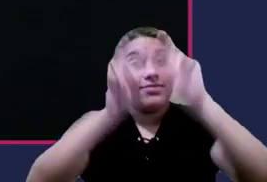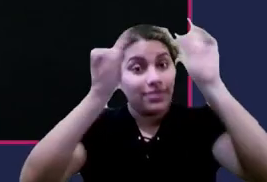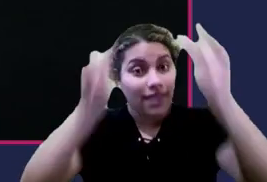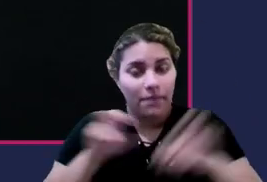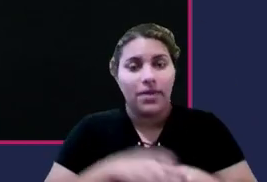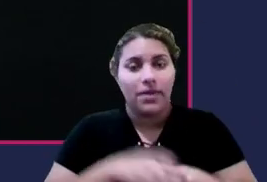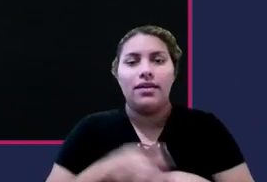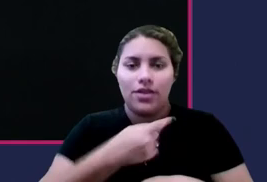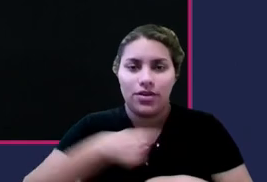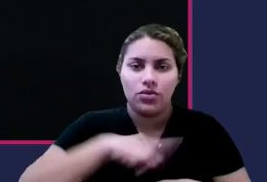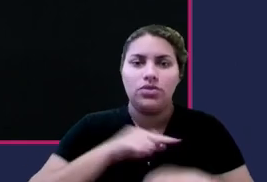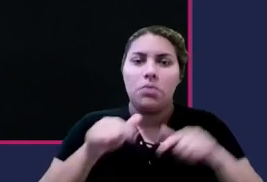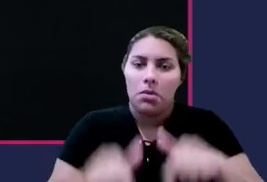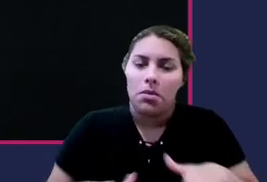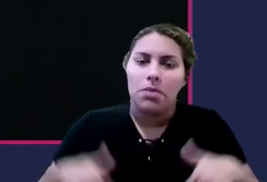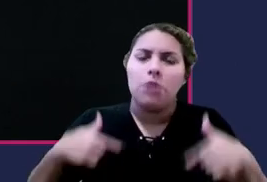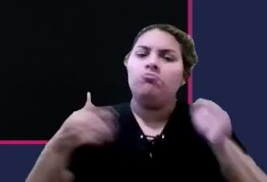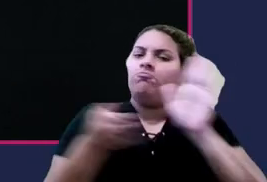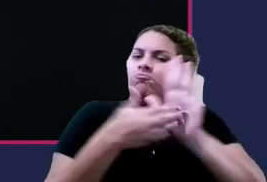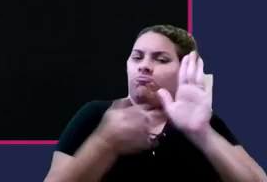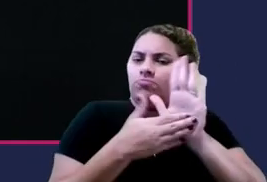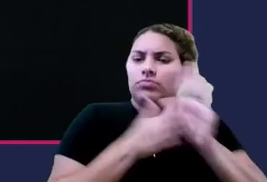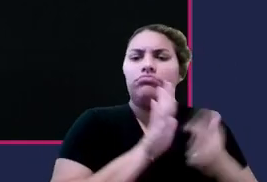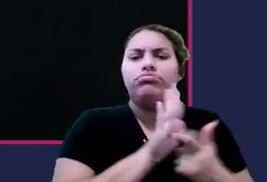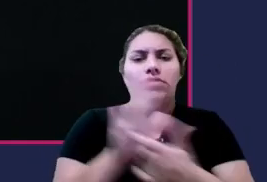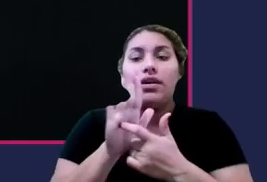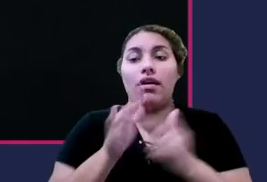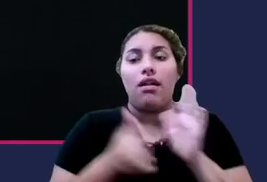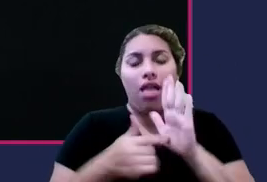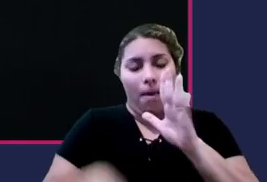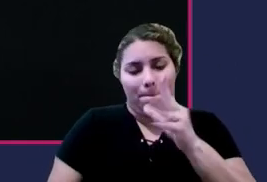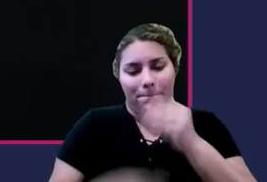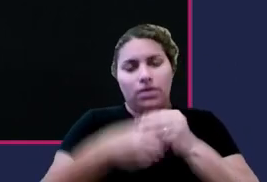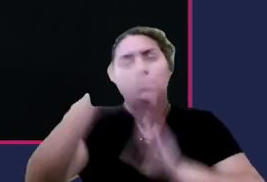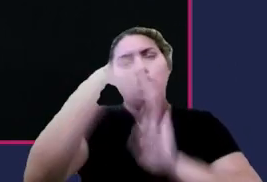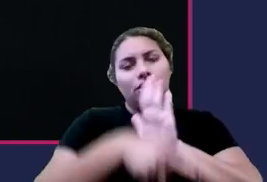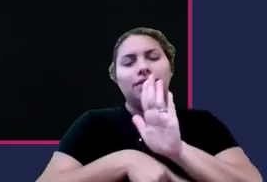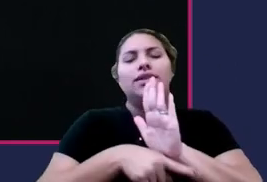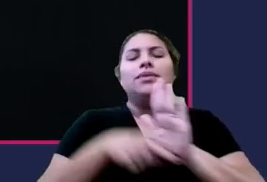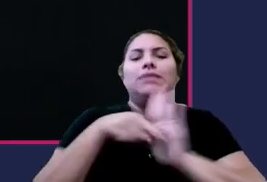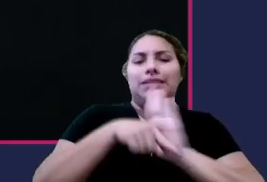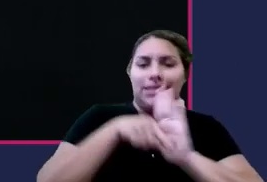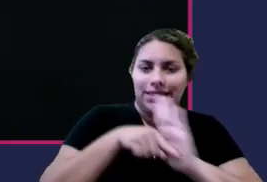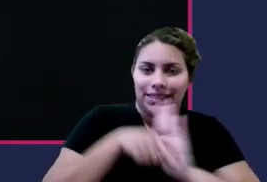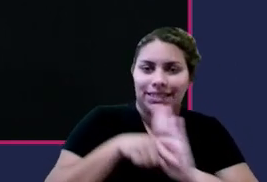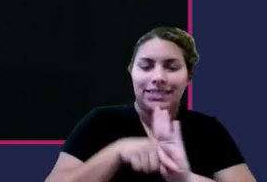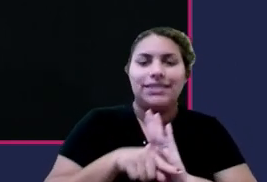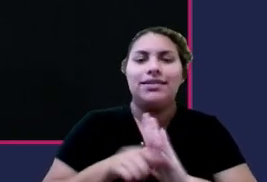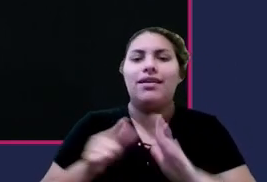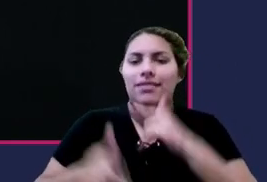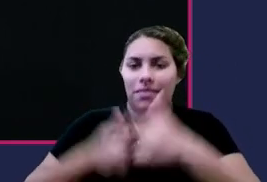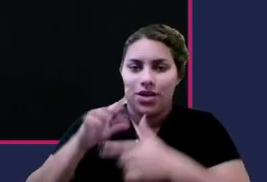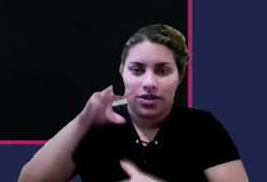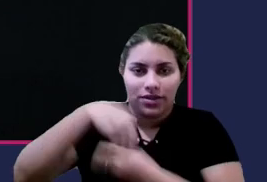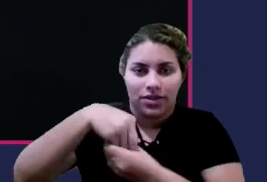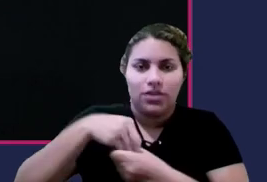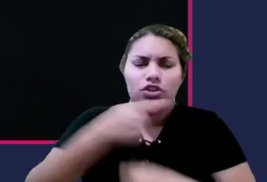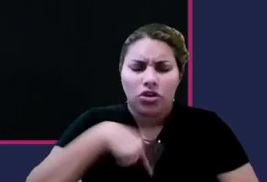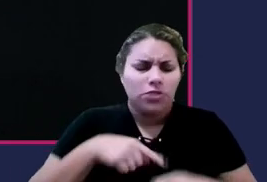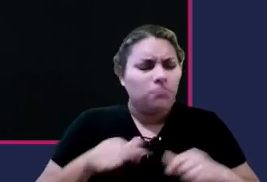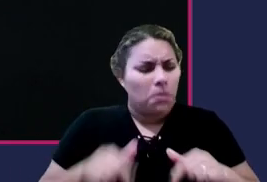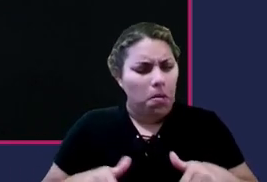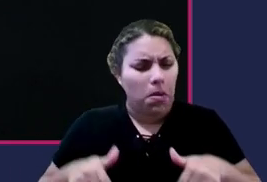expert council, we could finally present an amendment in clinical